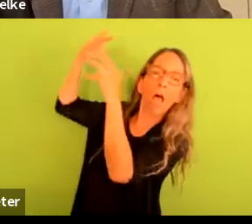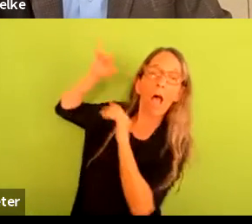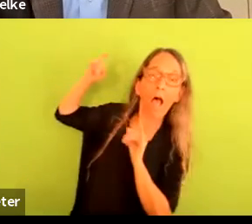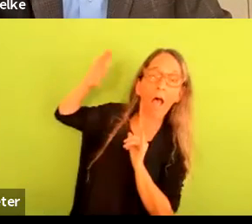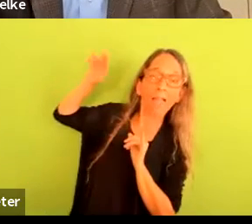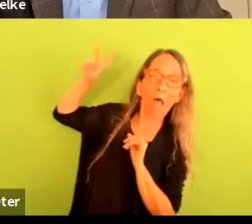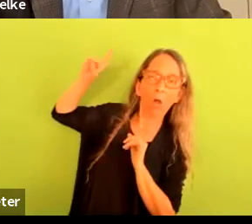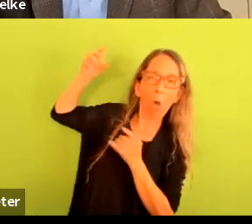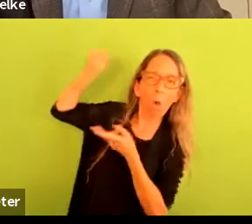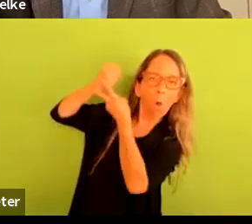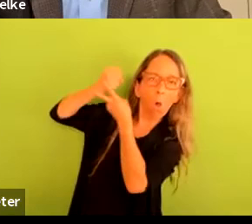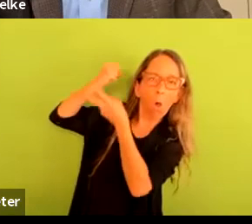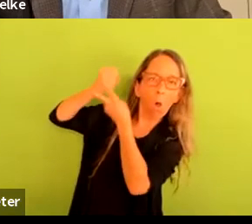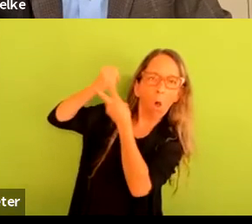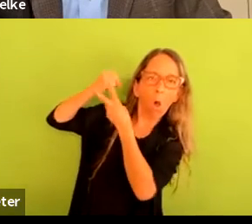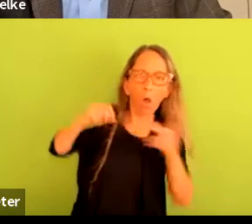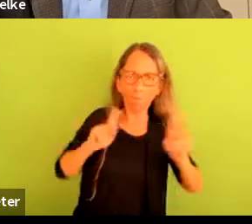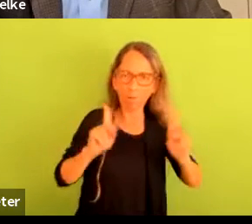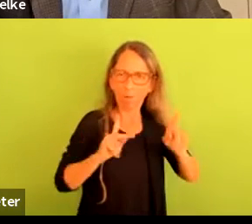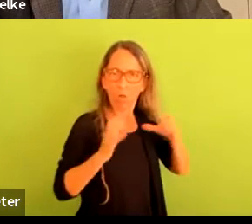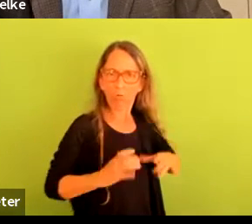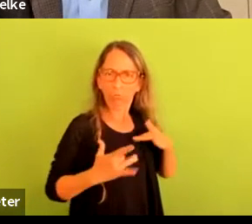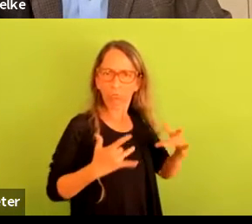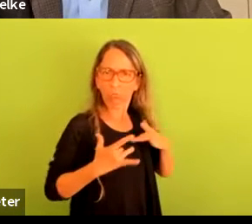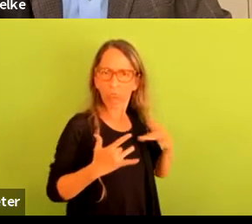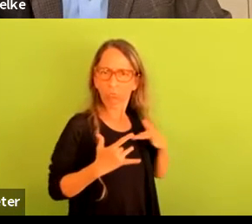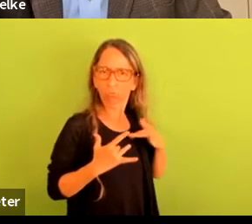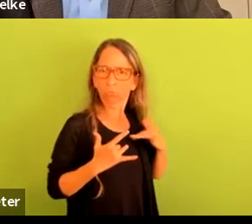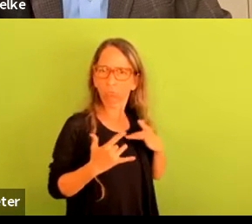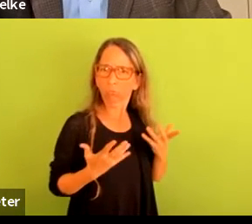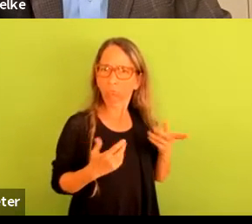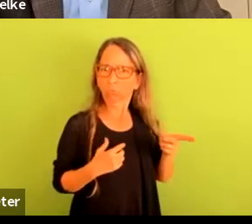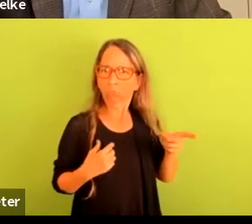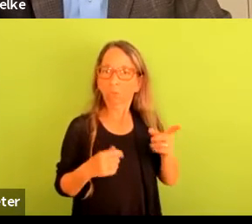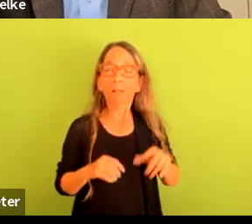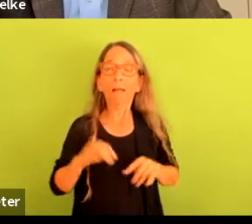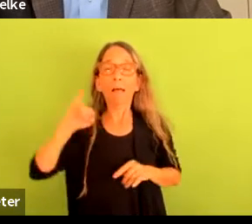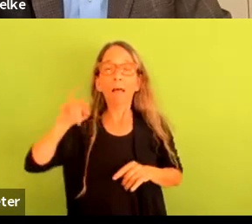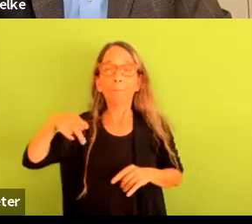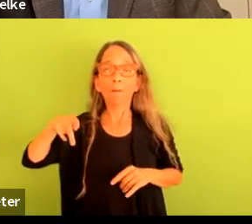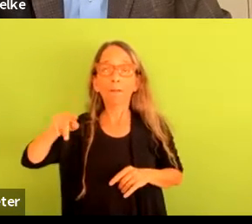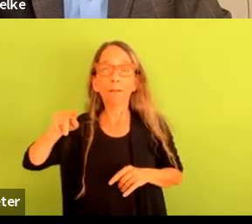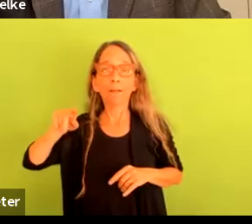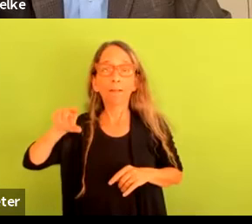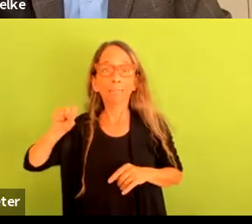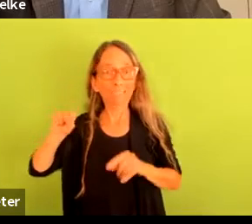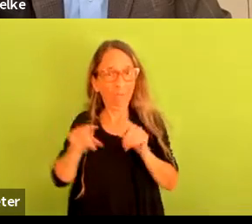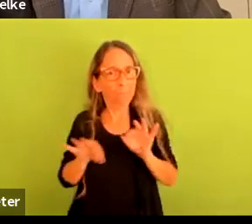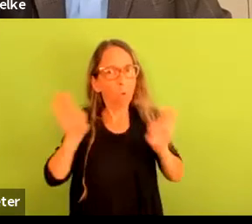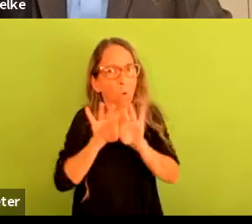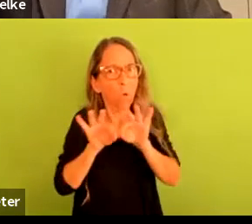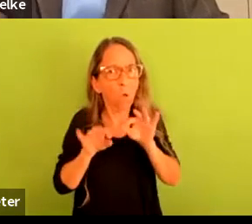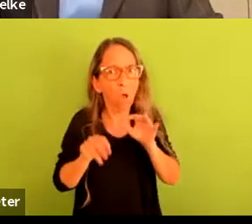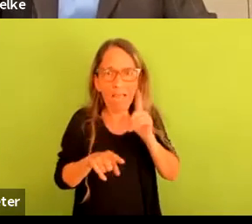all IP-CTS services, confidentiality is key. We're all regulated. We are not allowed to keep transcripts beyond the duration of a